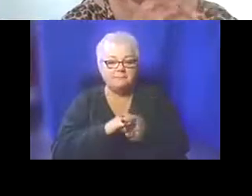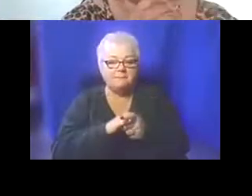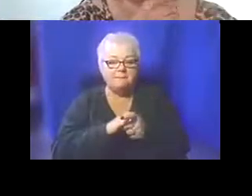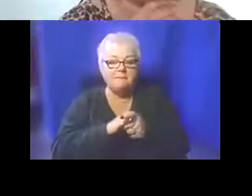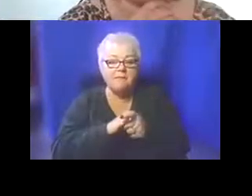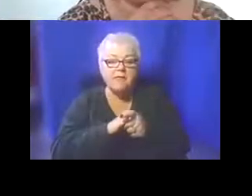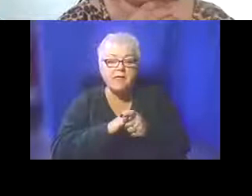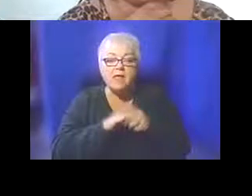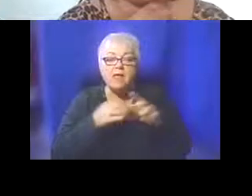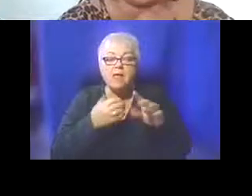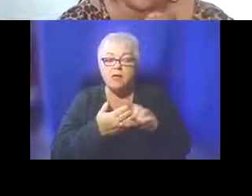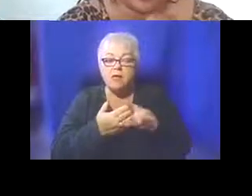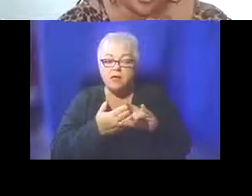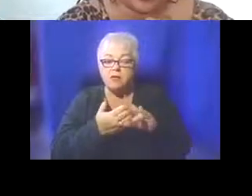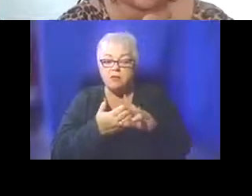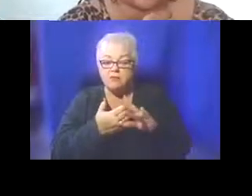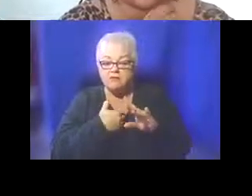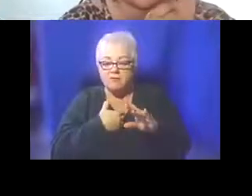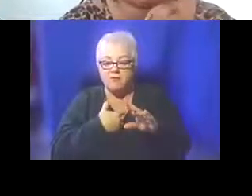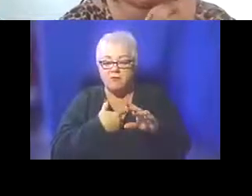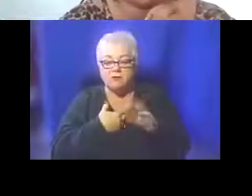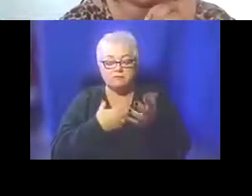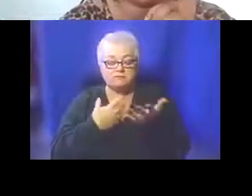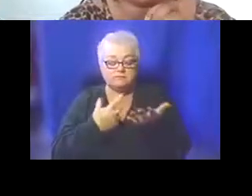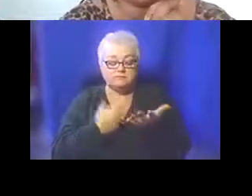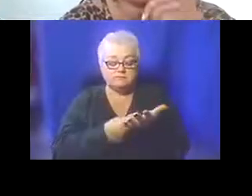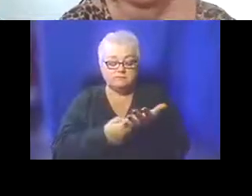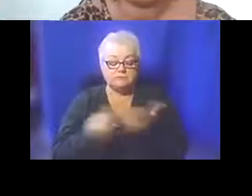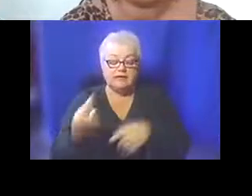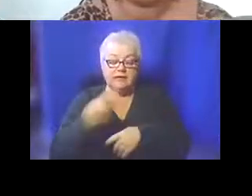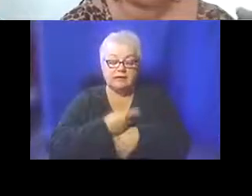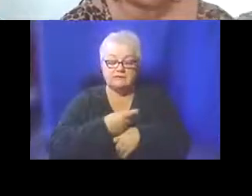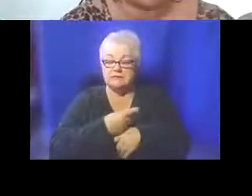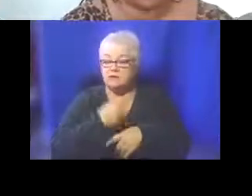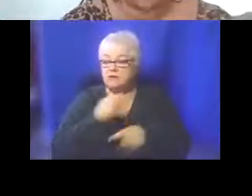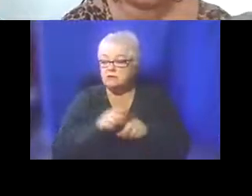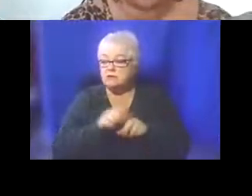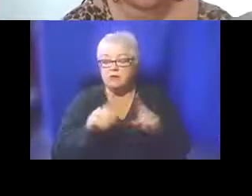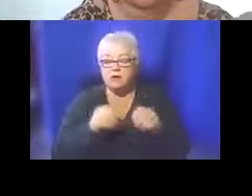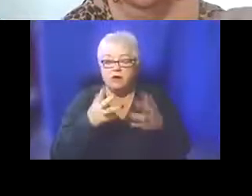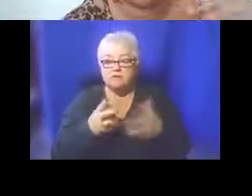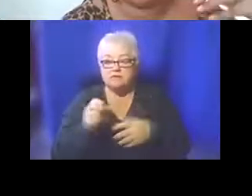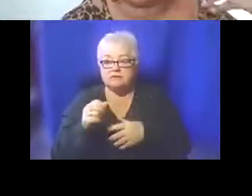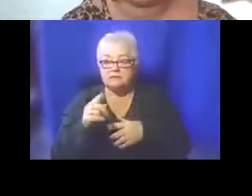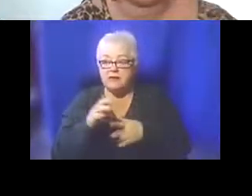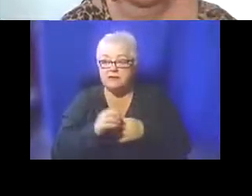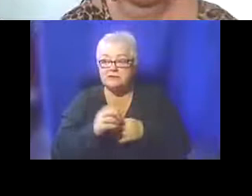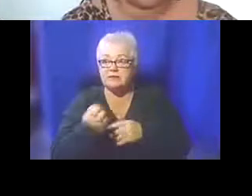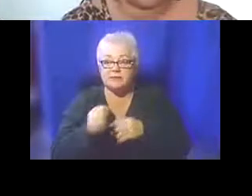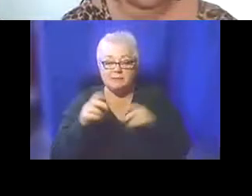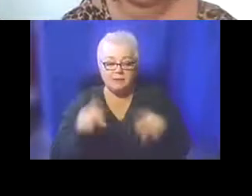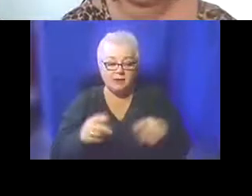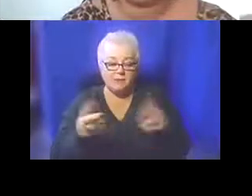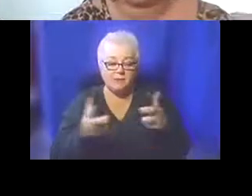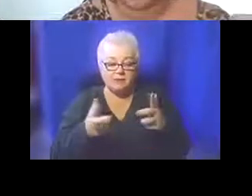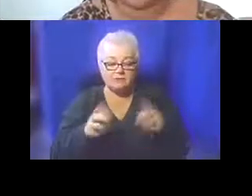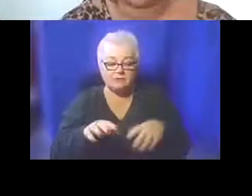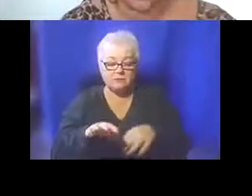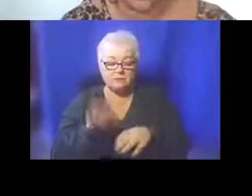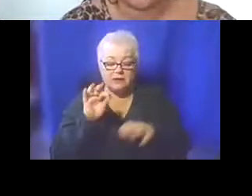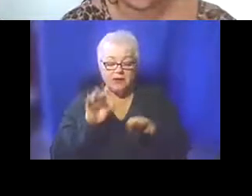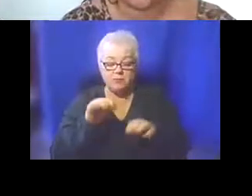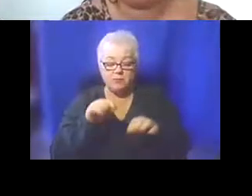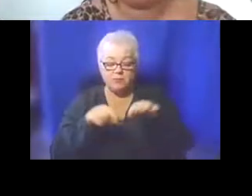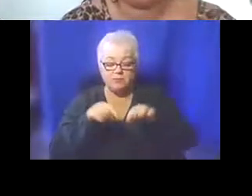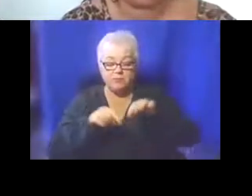And before I jumped into today's content, I wanted to also offer space for anybody that wanted to pick up or circle back